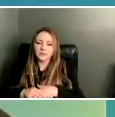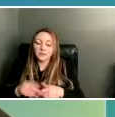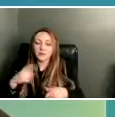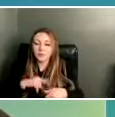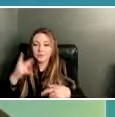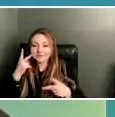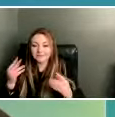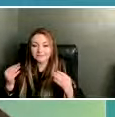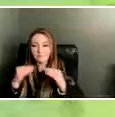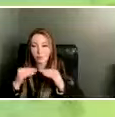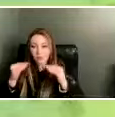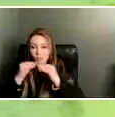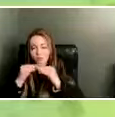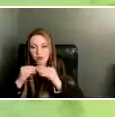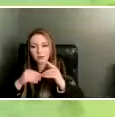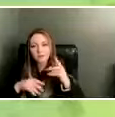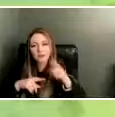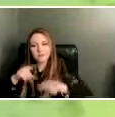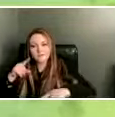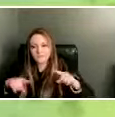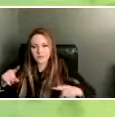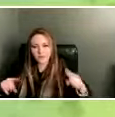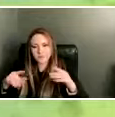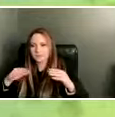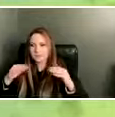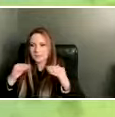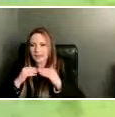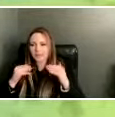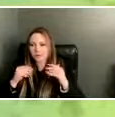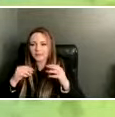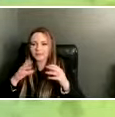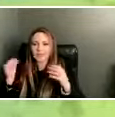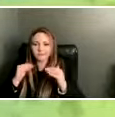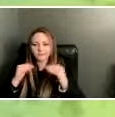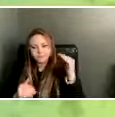and more the various inequities and injustices that are impacting